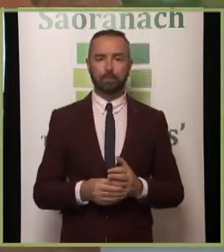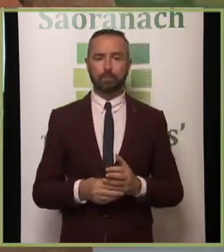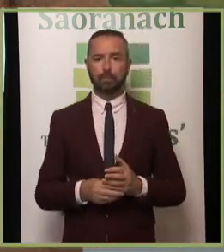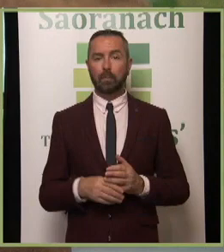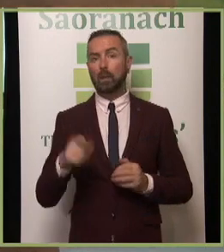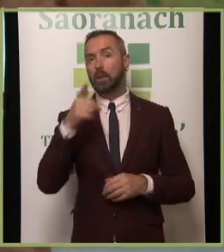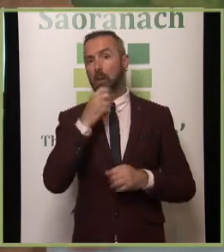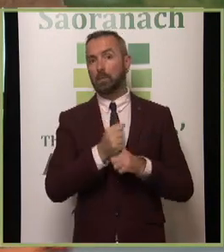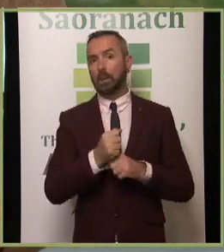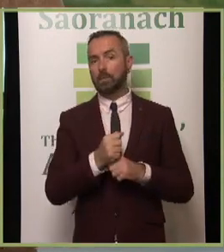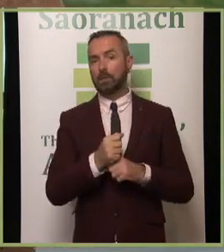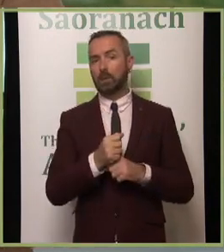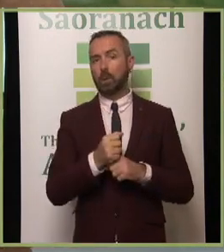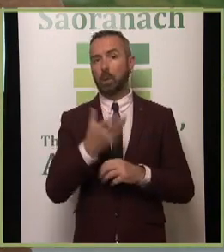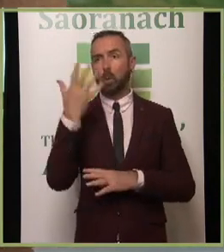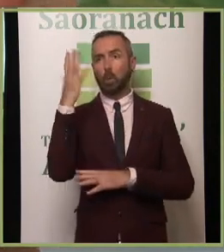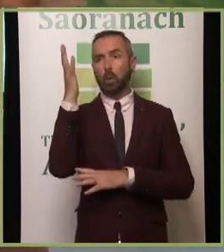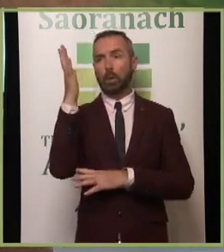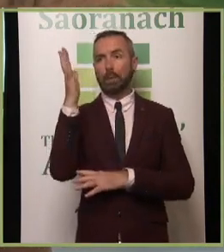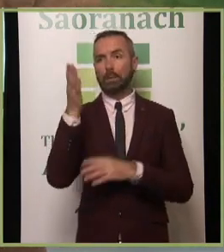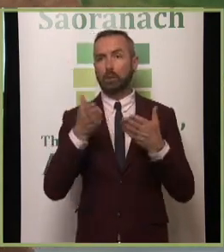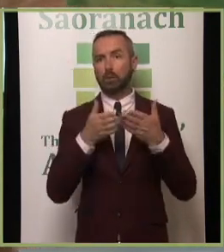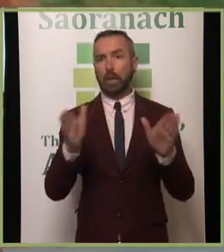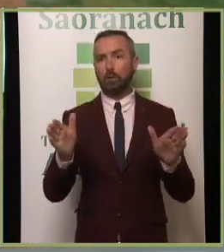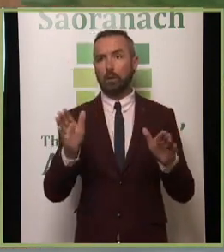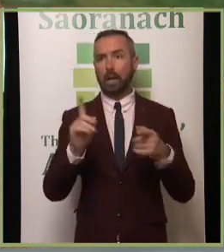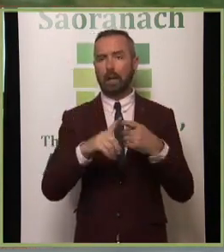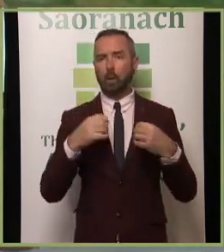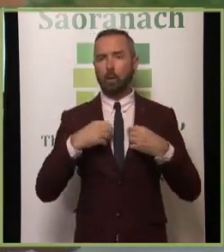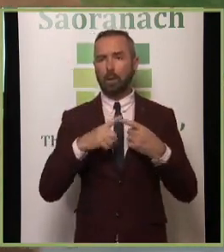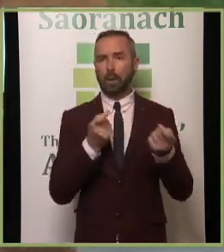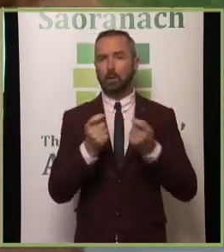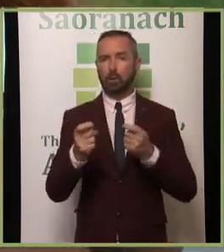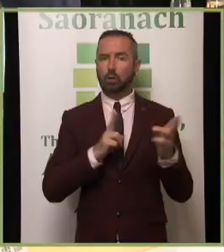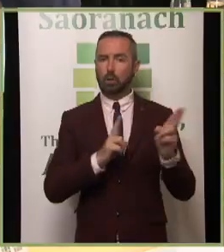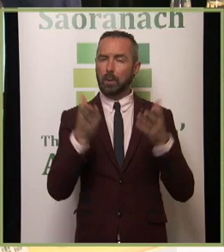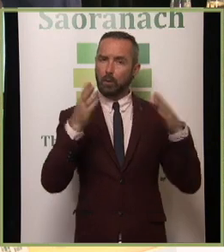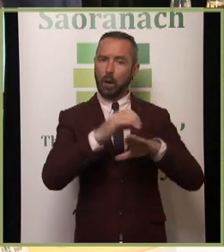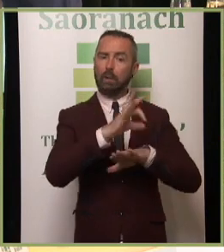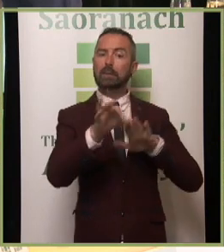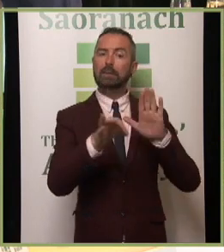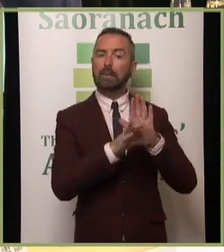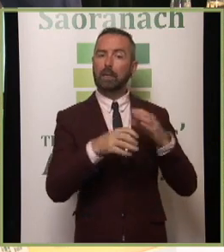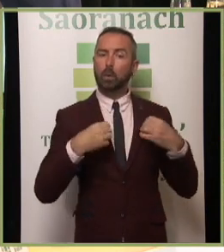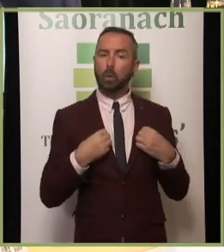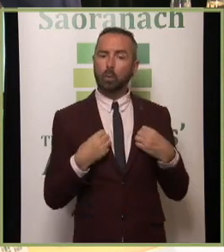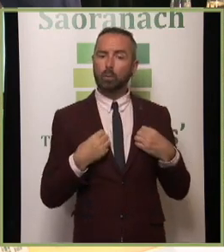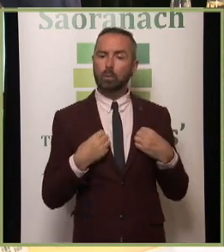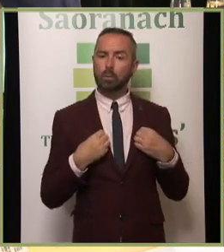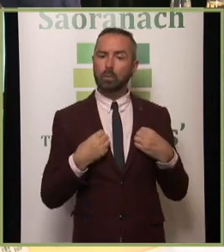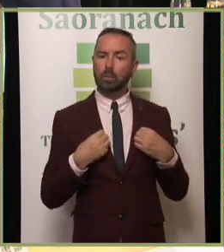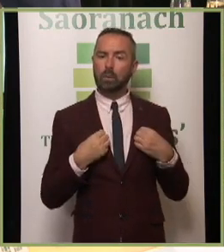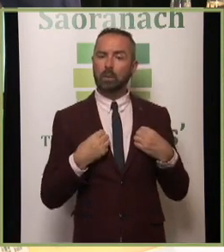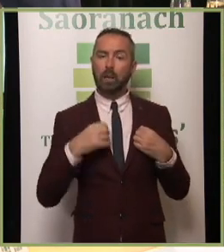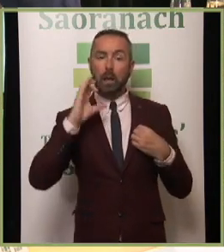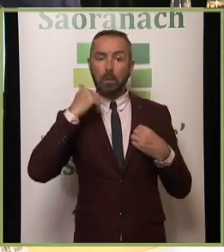refers to, rather than woodlands generally, and also ownership and control rather than others. And then we don't have to include in Ireland, because that's what the